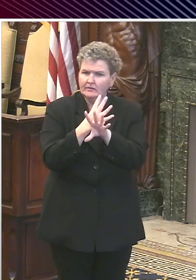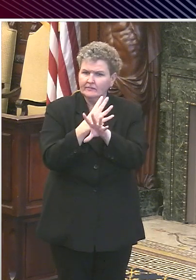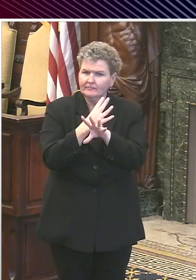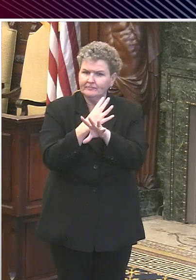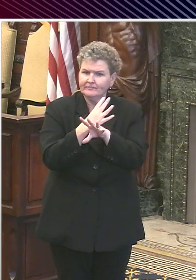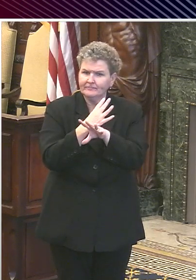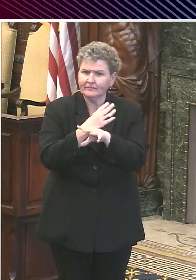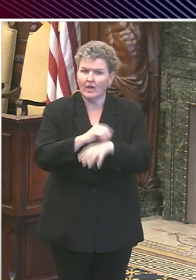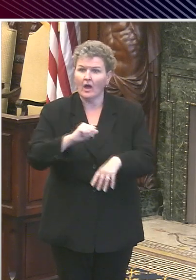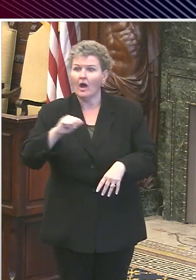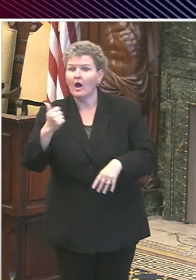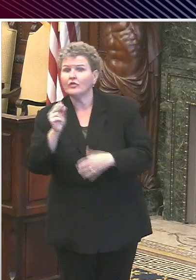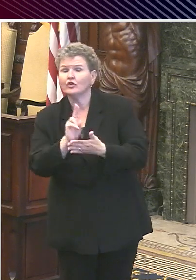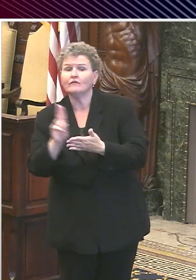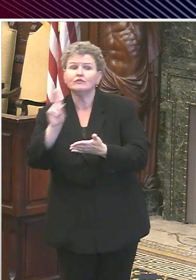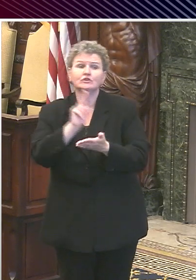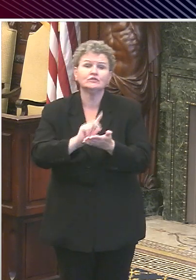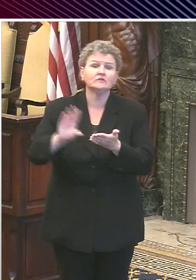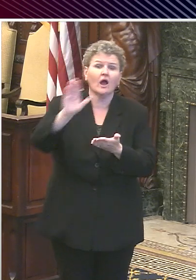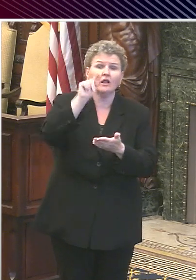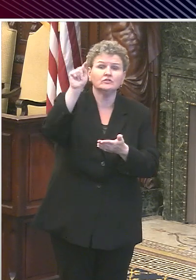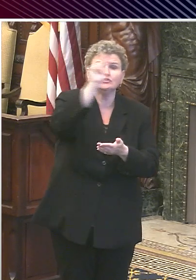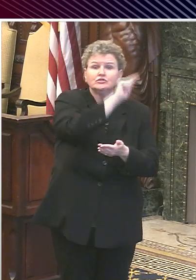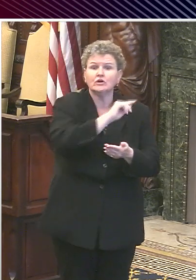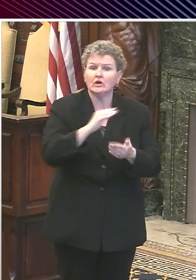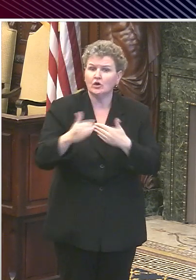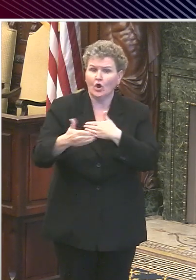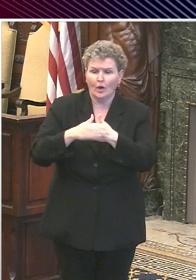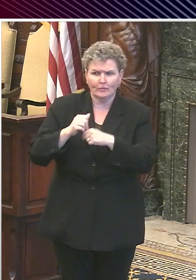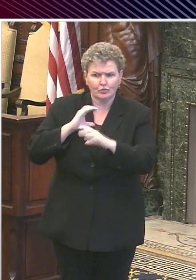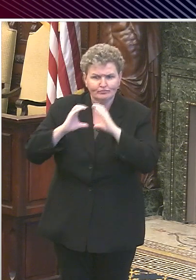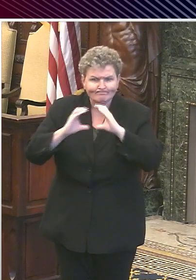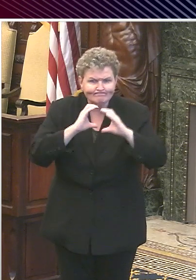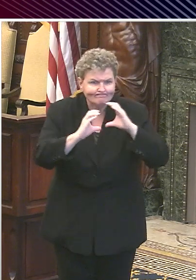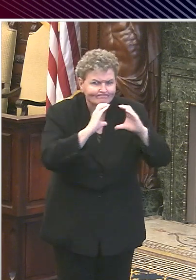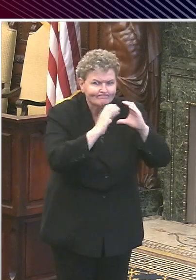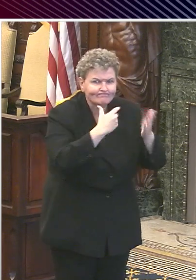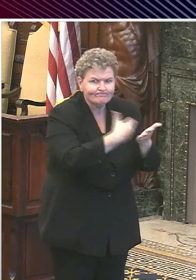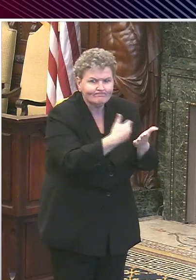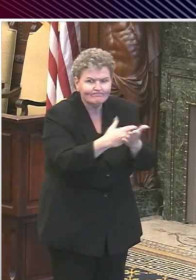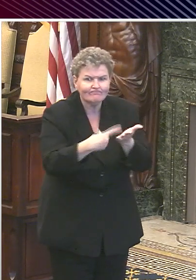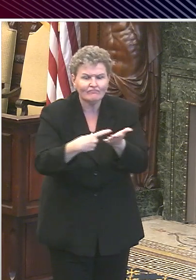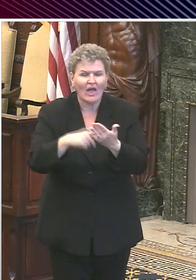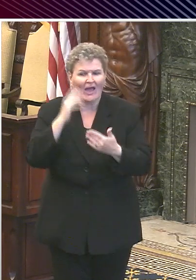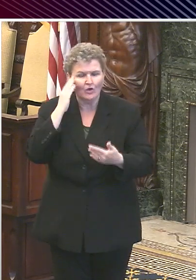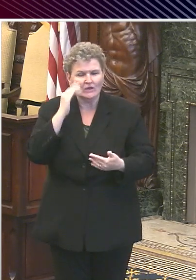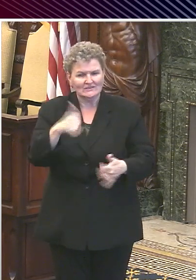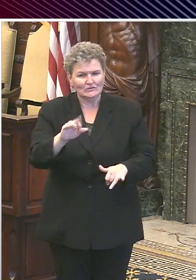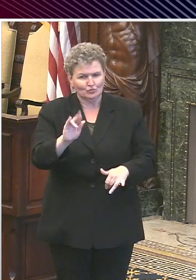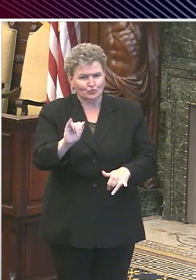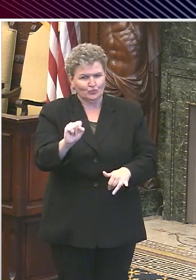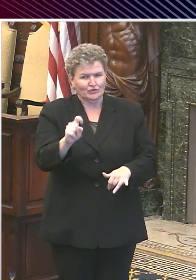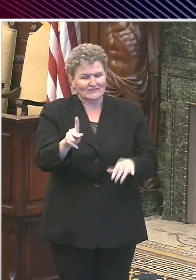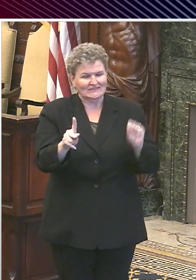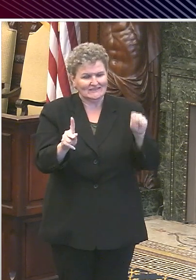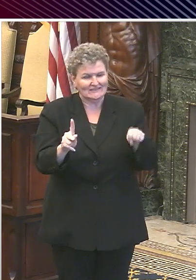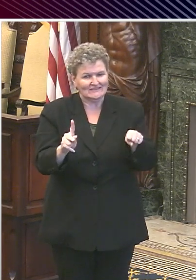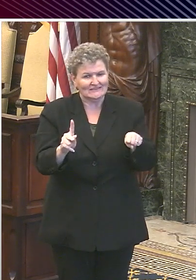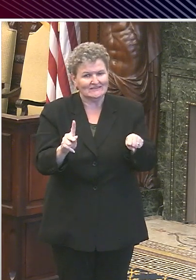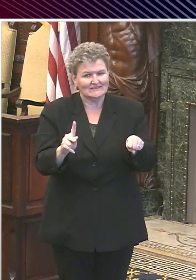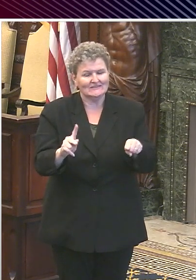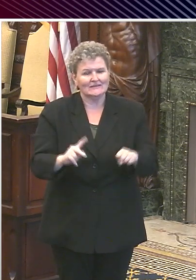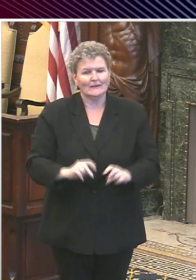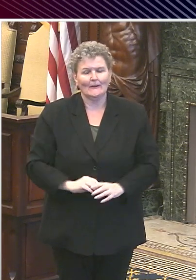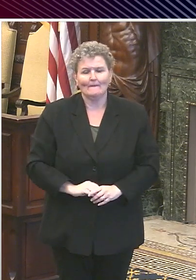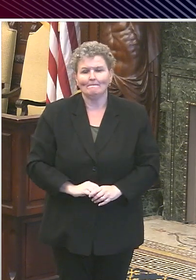other colleges around the city now that we recognize this risk about taking extra precautions. We want to be as close as possible to